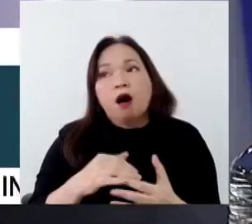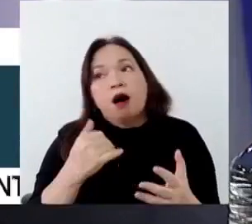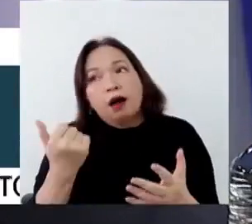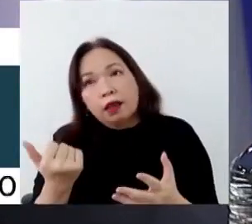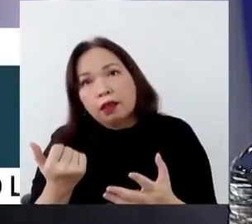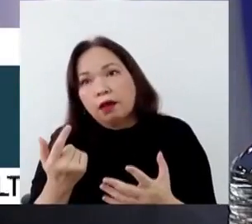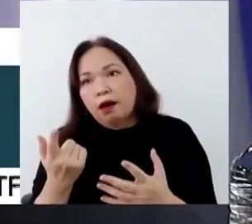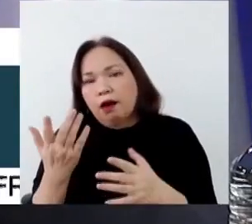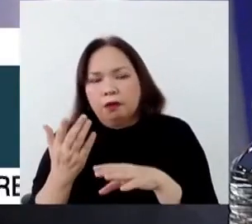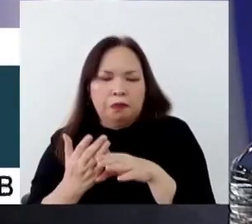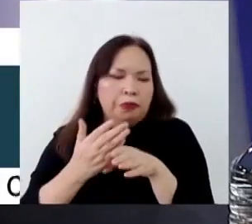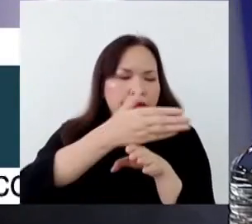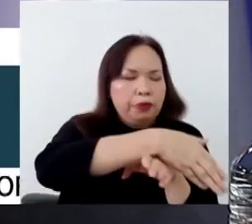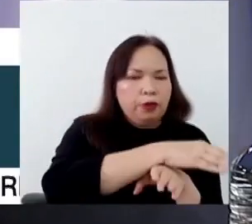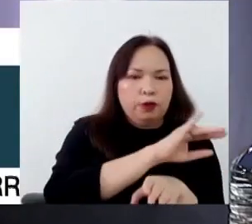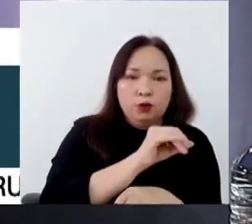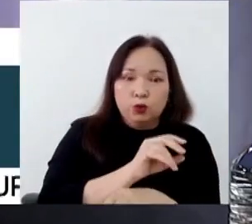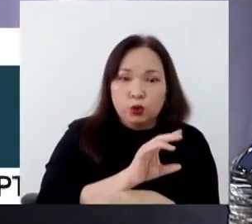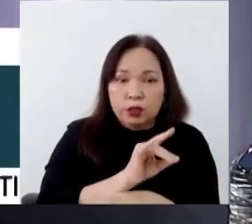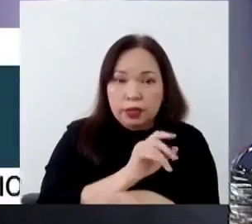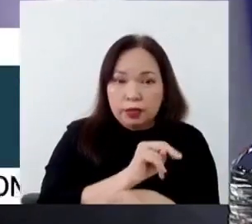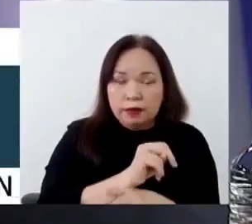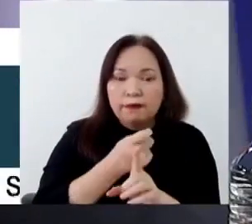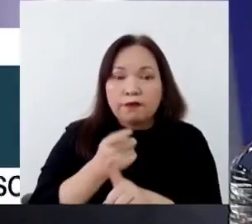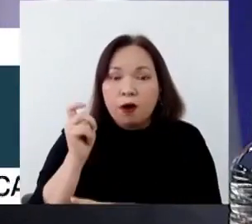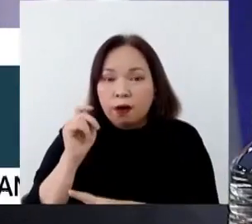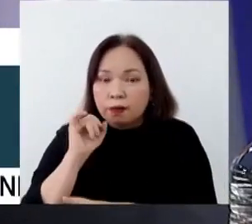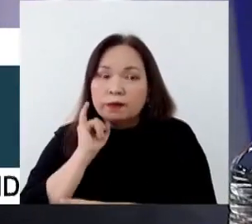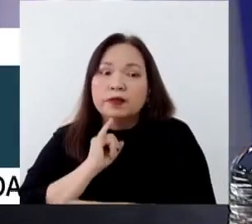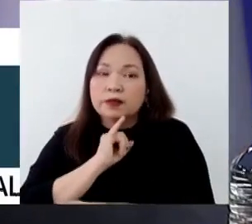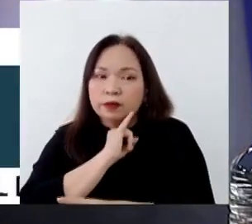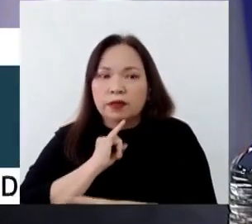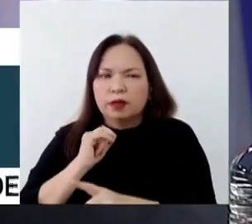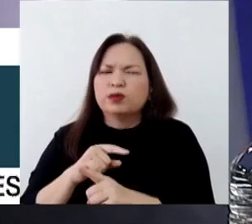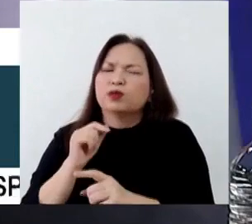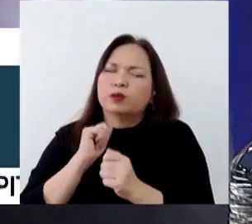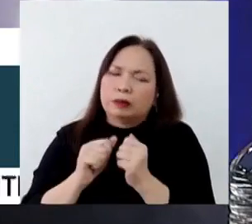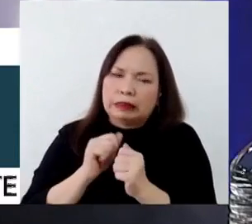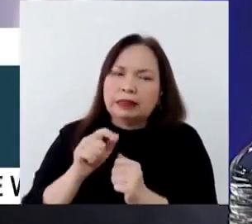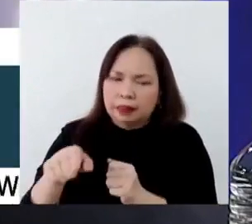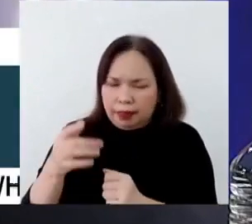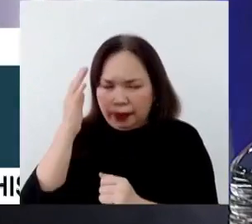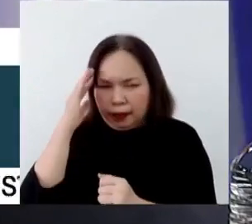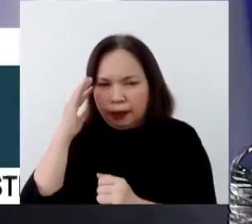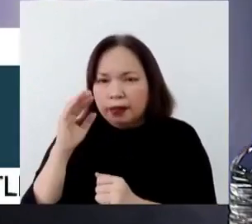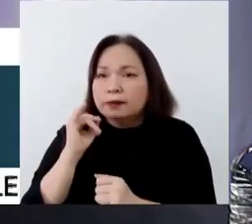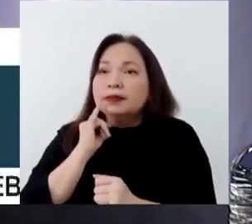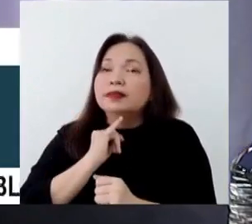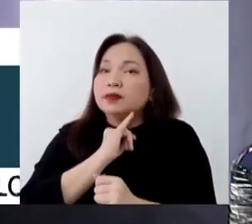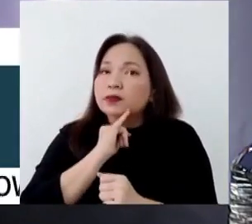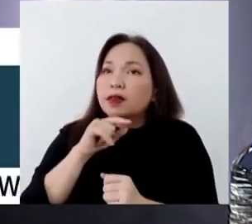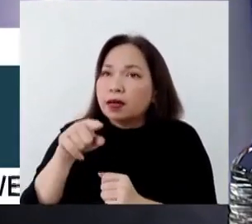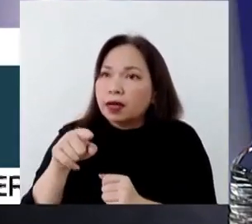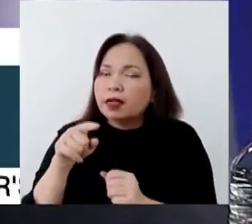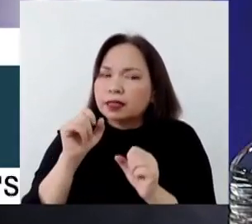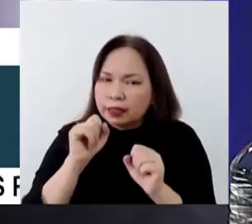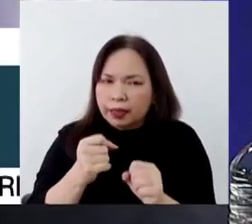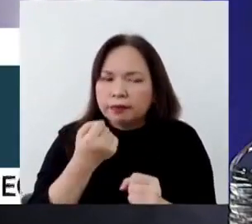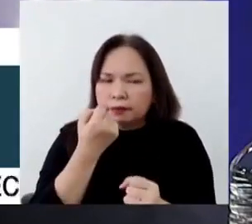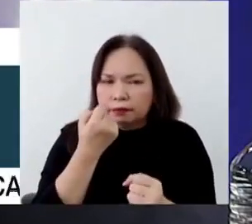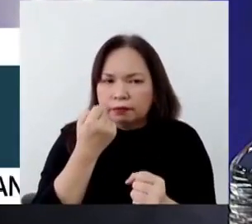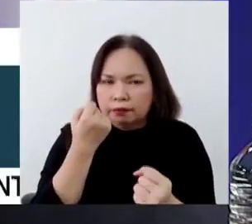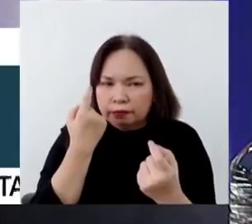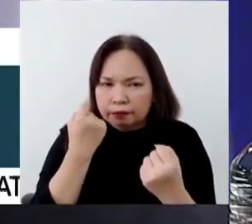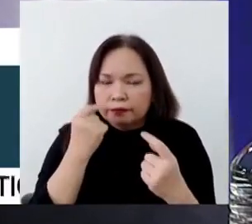So the situation in Israel is not a big problem if it refers to the evacuation